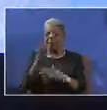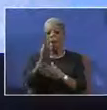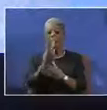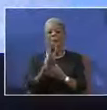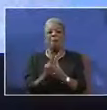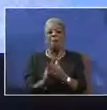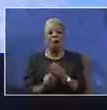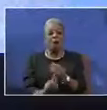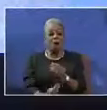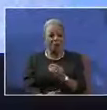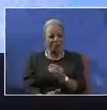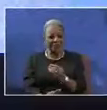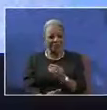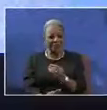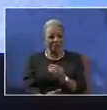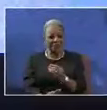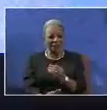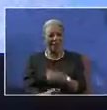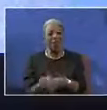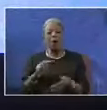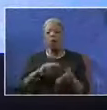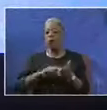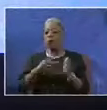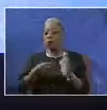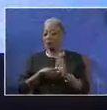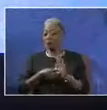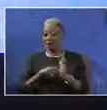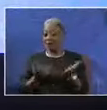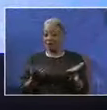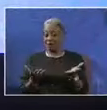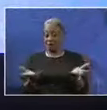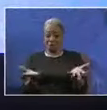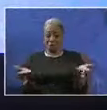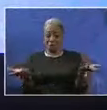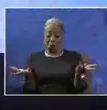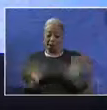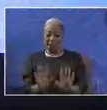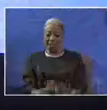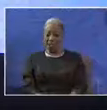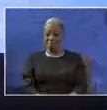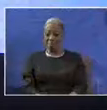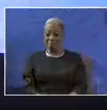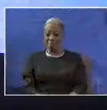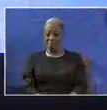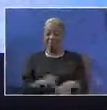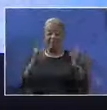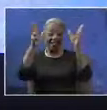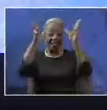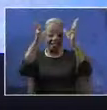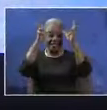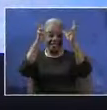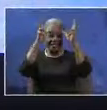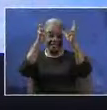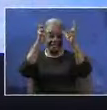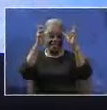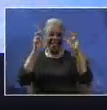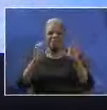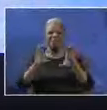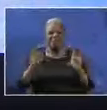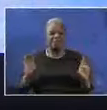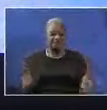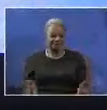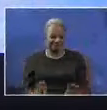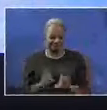Both. Which is to say that Satan did it.